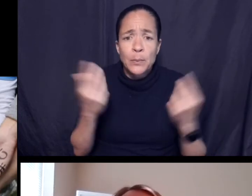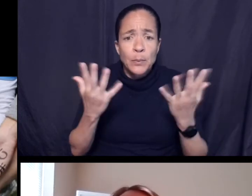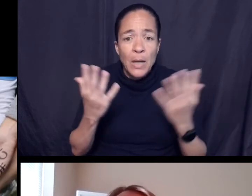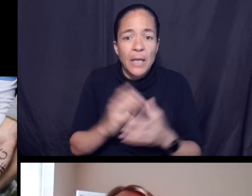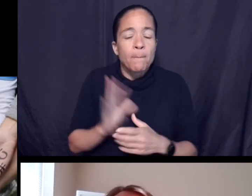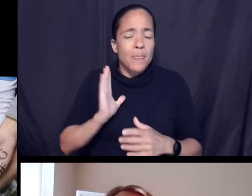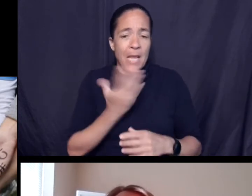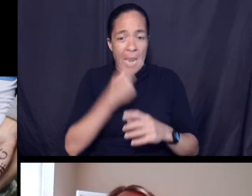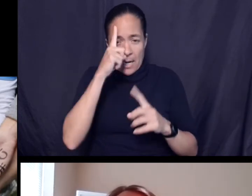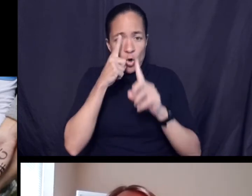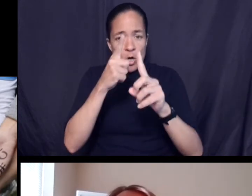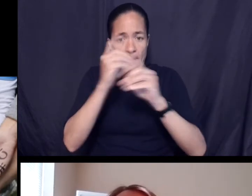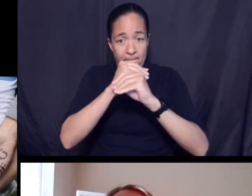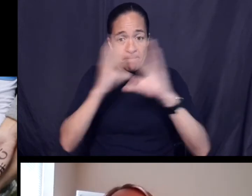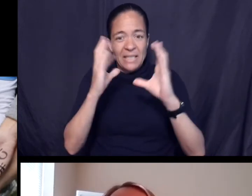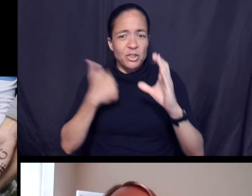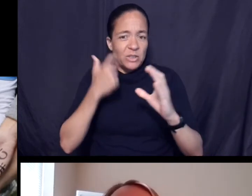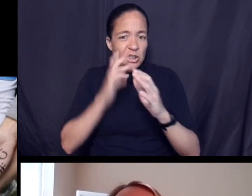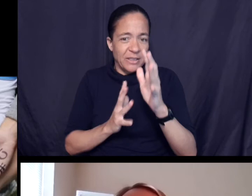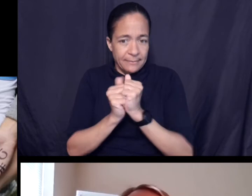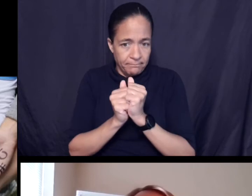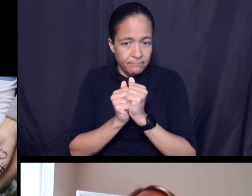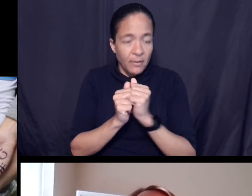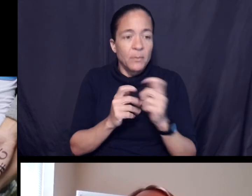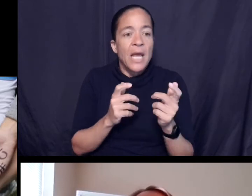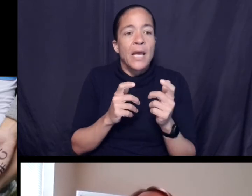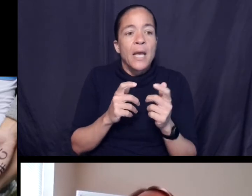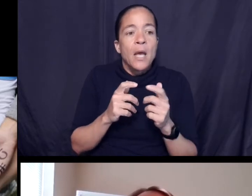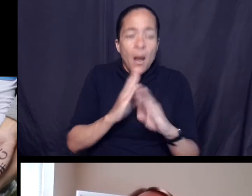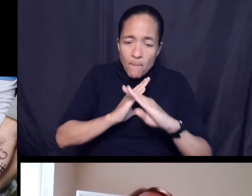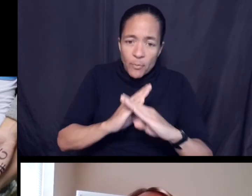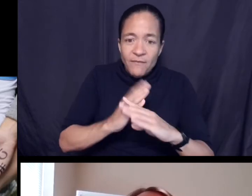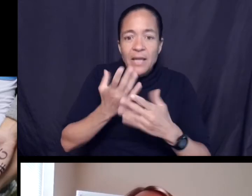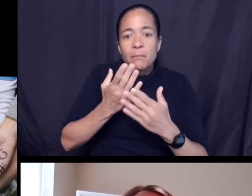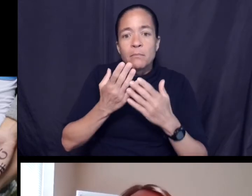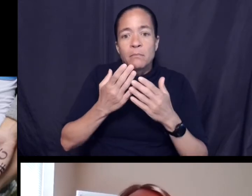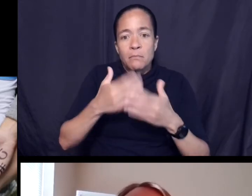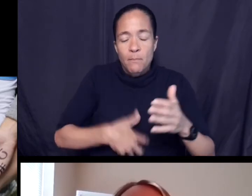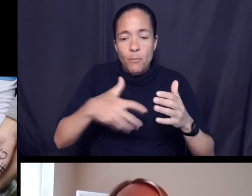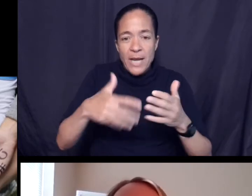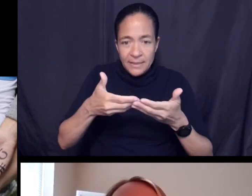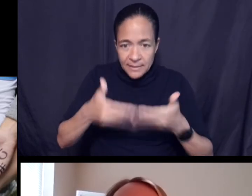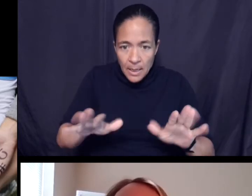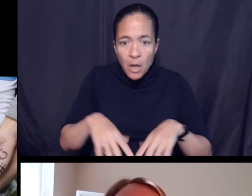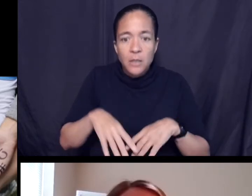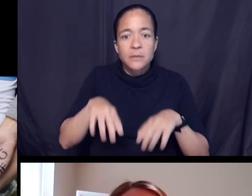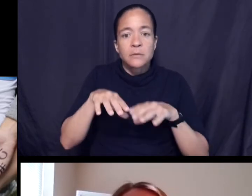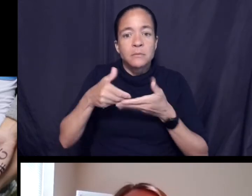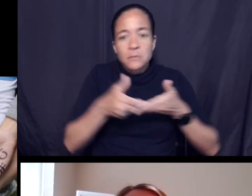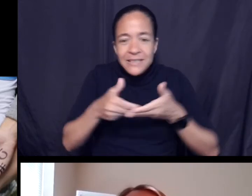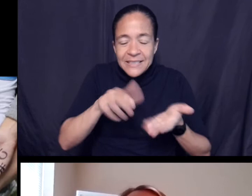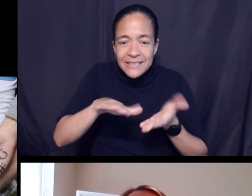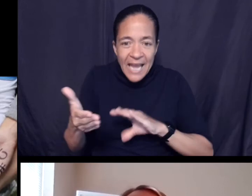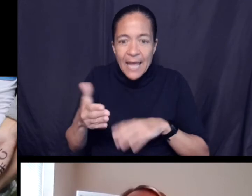just recently updated our mission, and the new mission is to prevent pregnancy loss, childhood death, and disability due to congenital